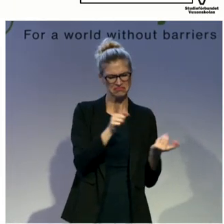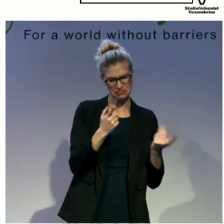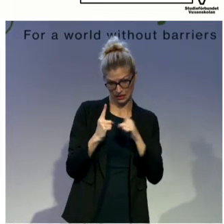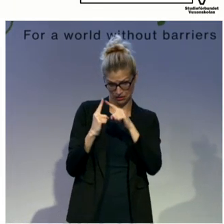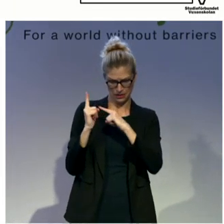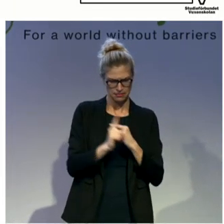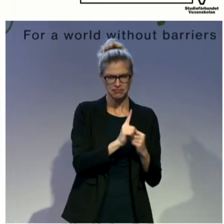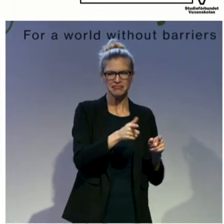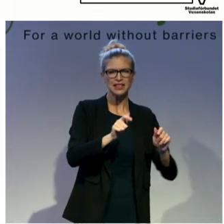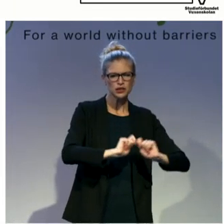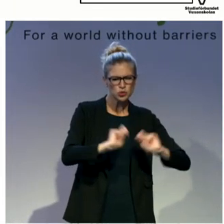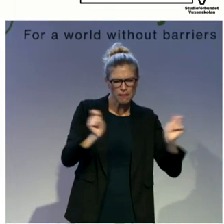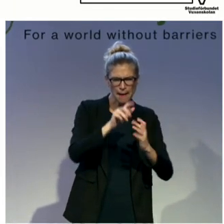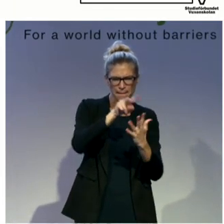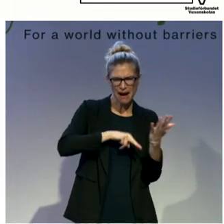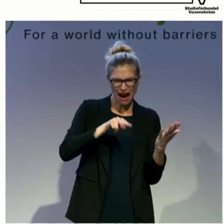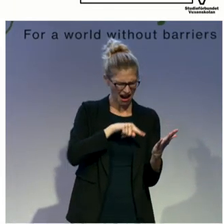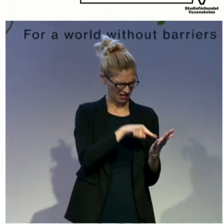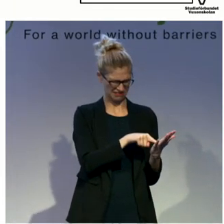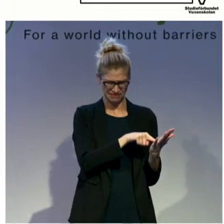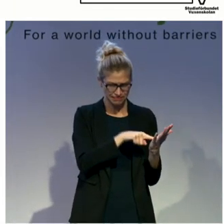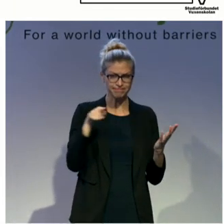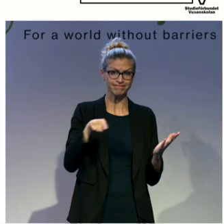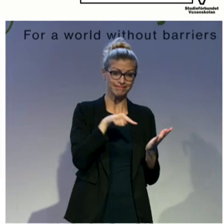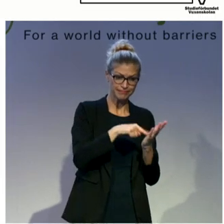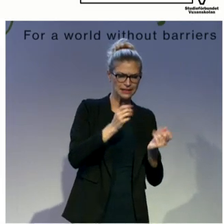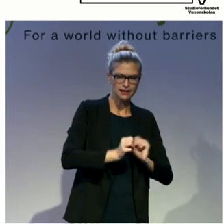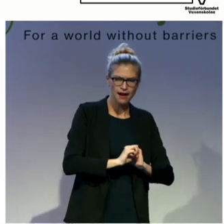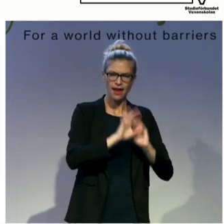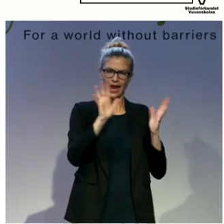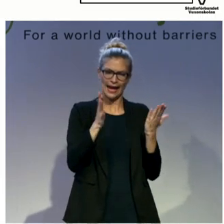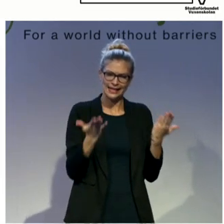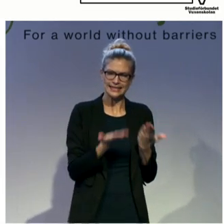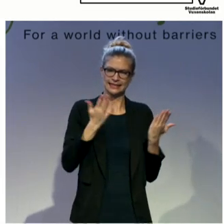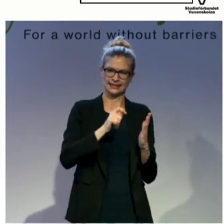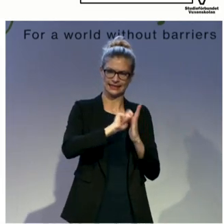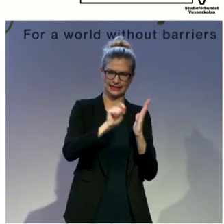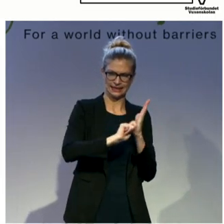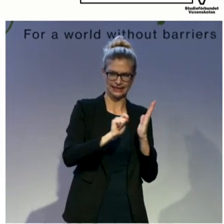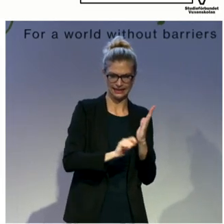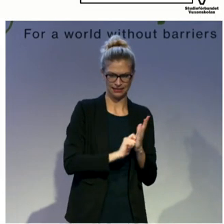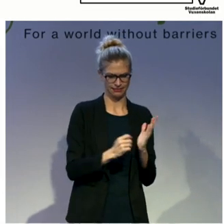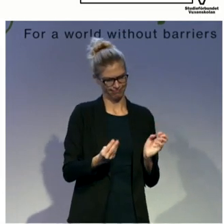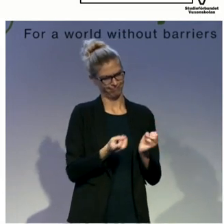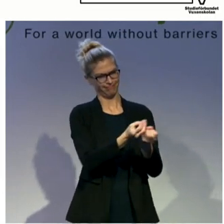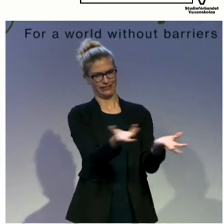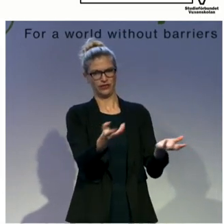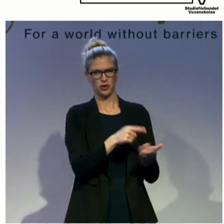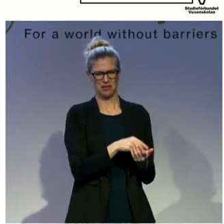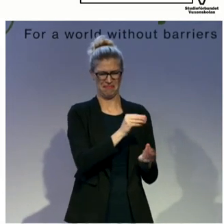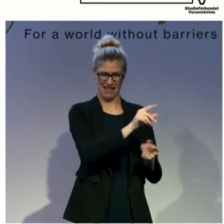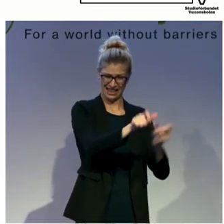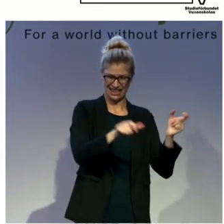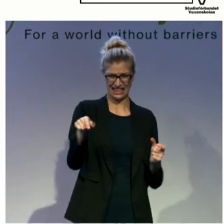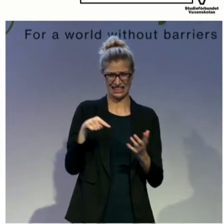resources. But many of our questions needed to be answered directly by politicians.